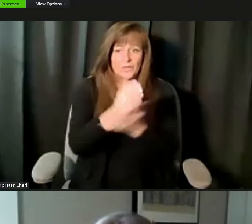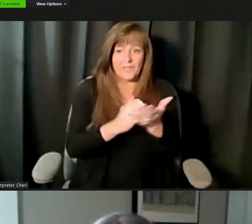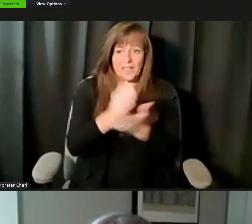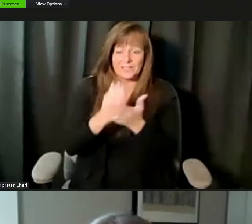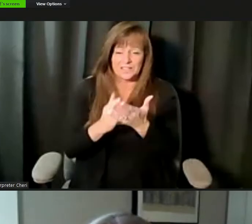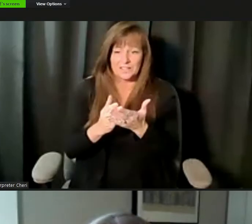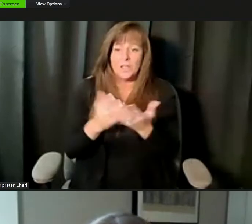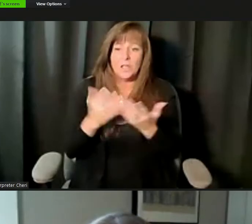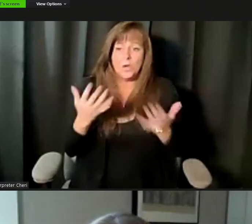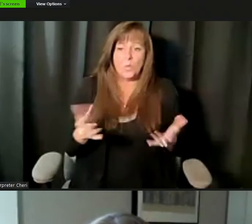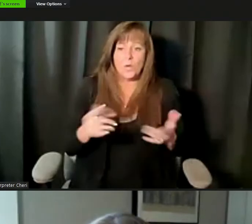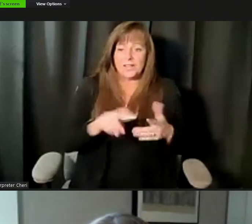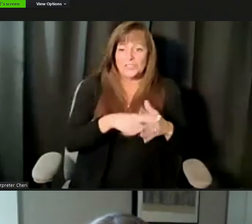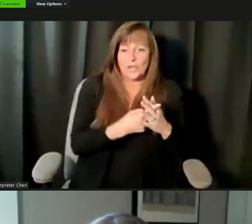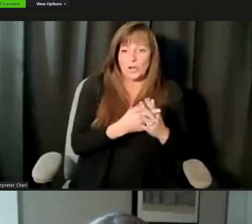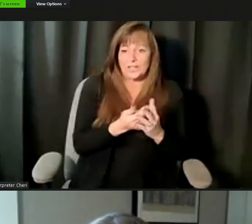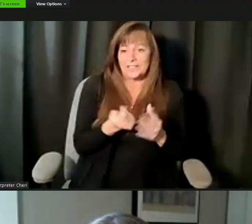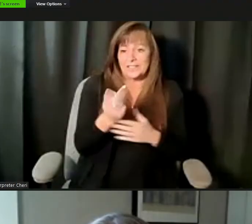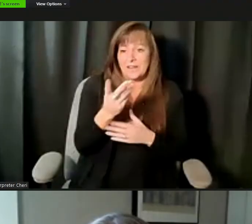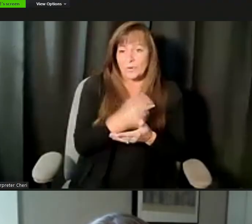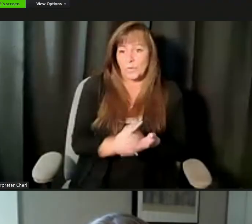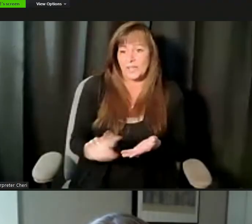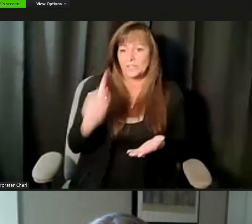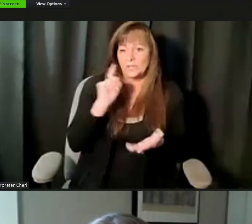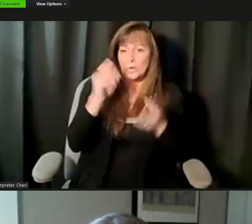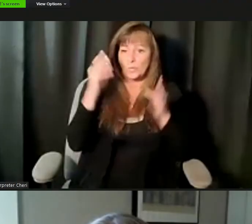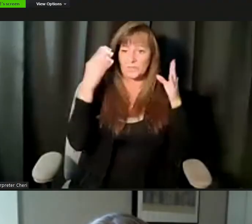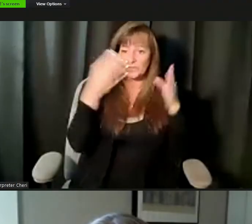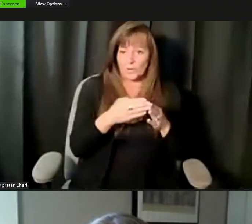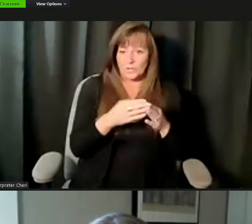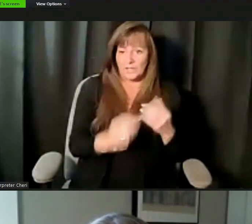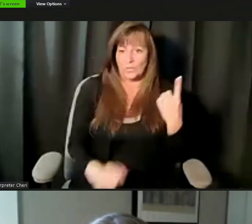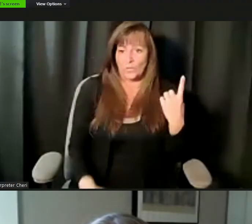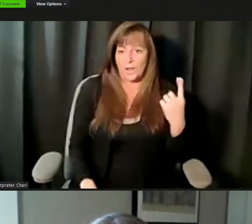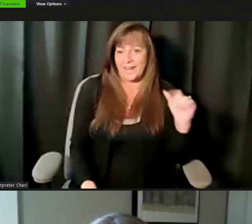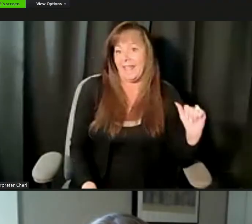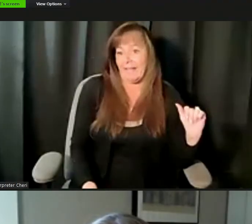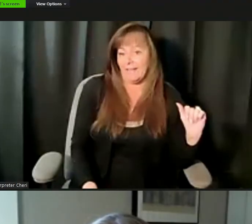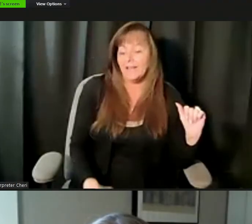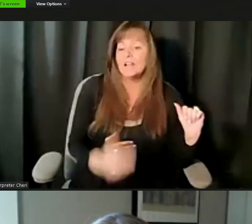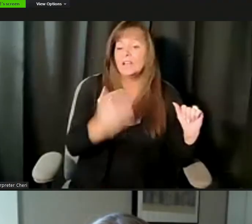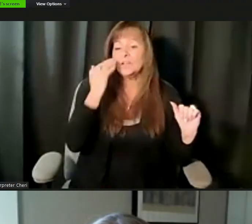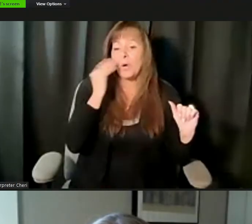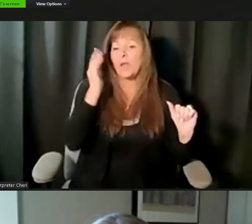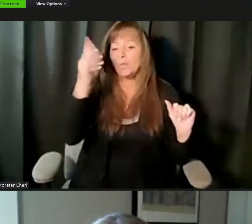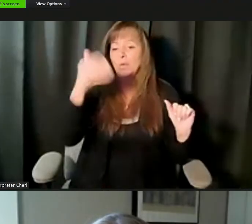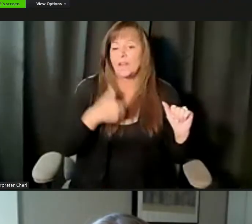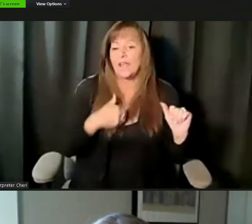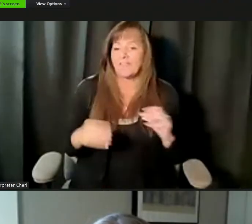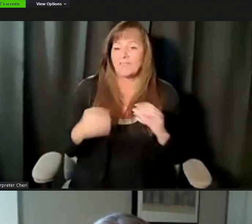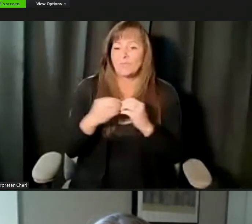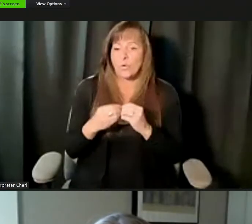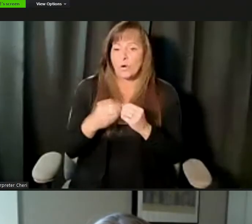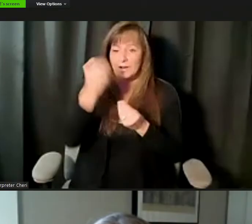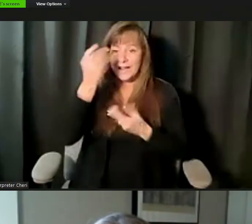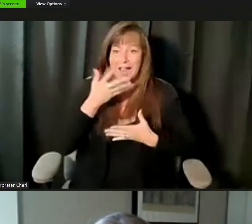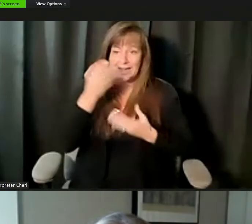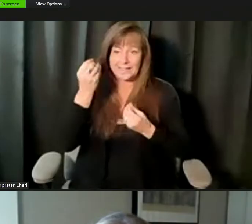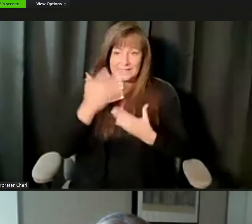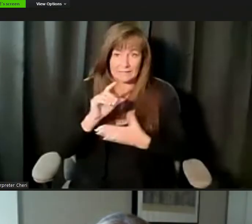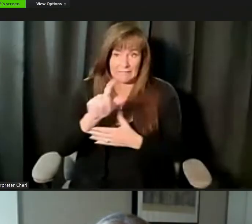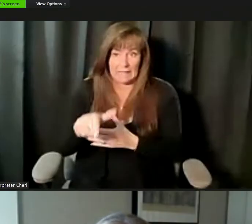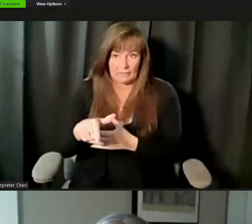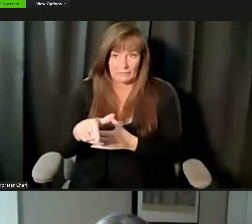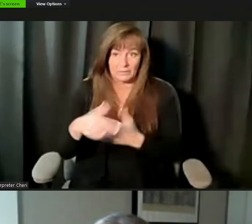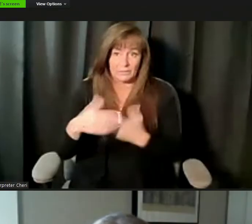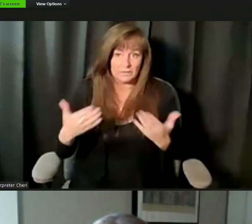out several weeks ago was really focused on 1A, knowing that we would get more guidance and that we would be following up later with guidance